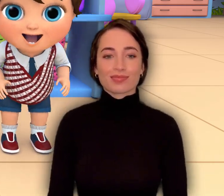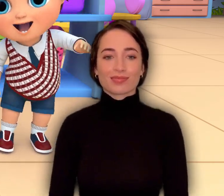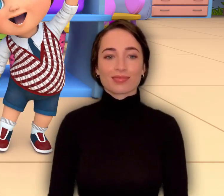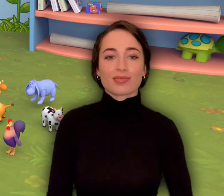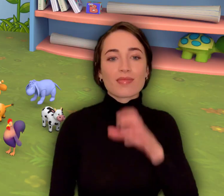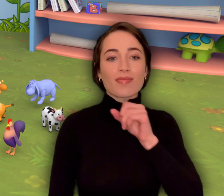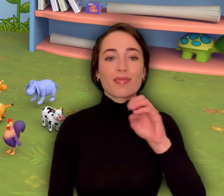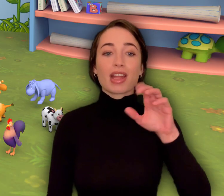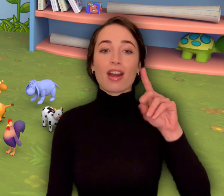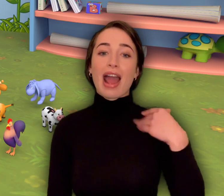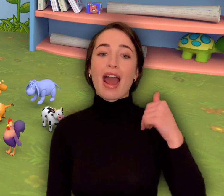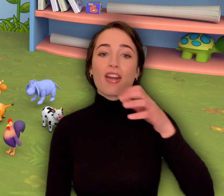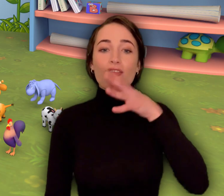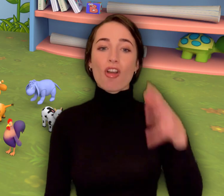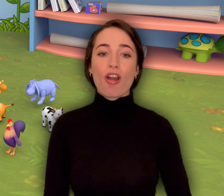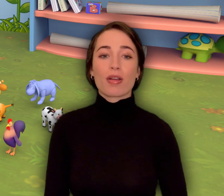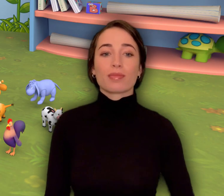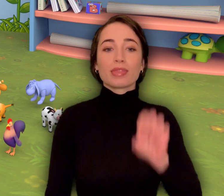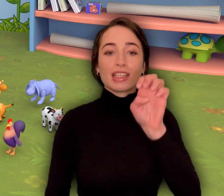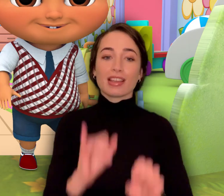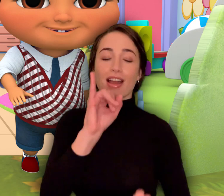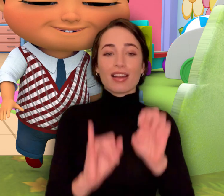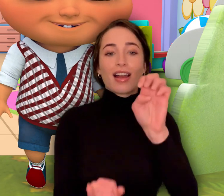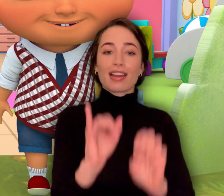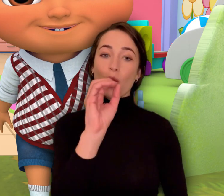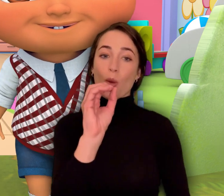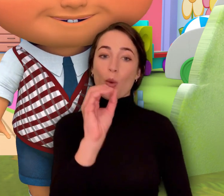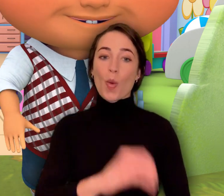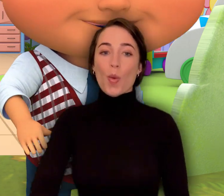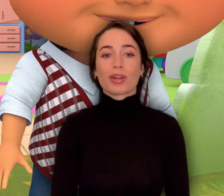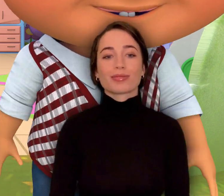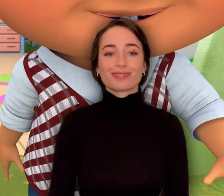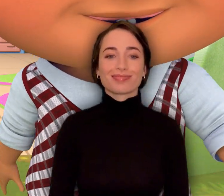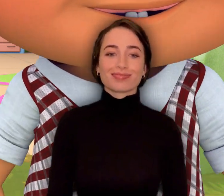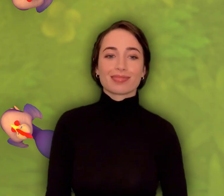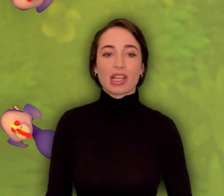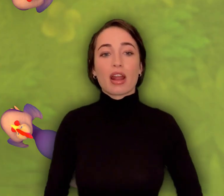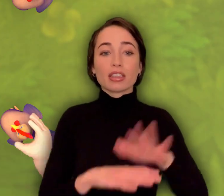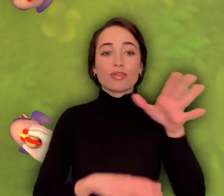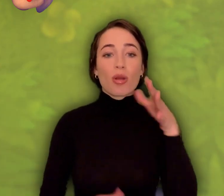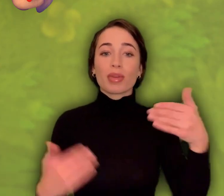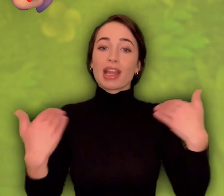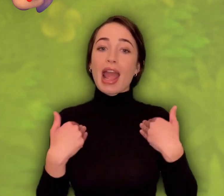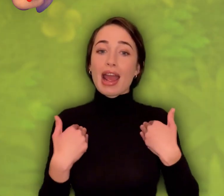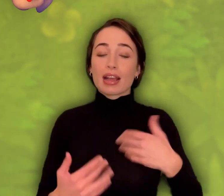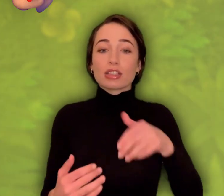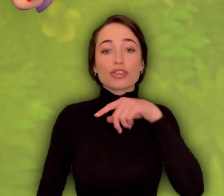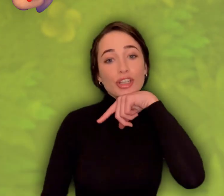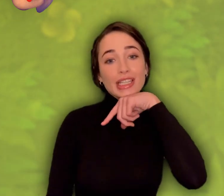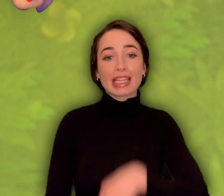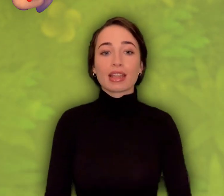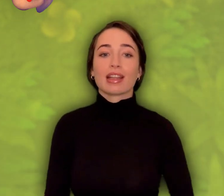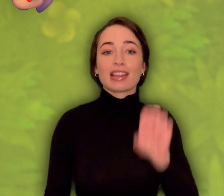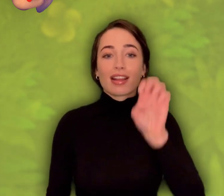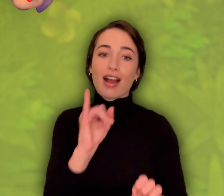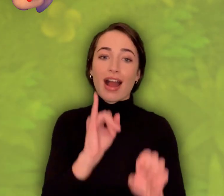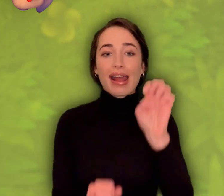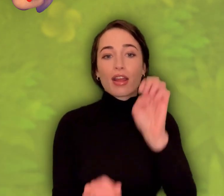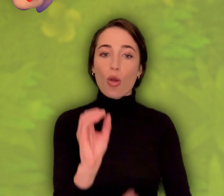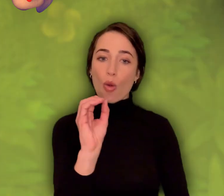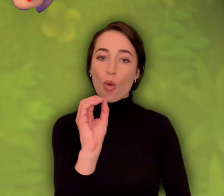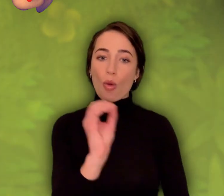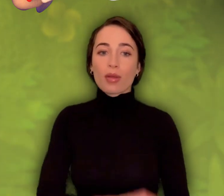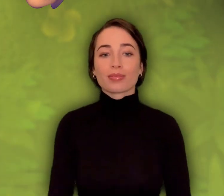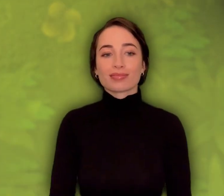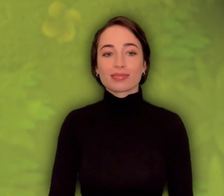IO Old McDonald had a a farm e-i e- i-o and on his farm he had a turkey e-i